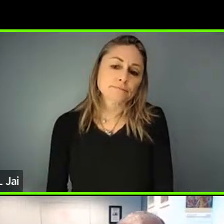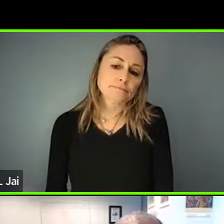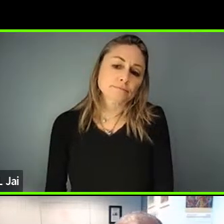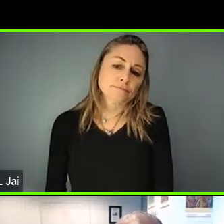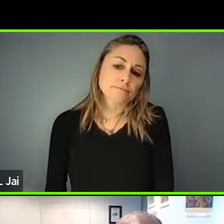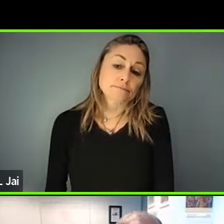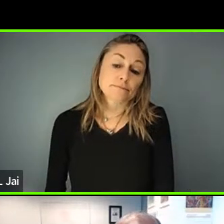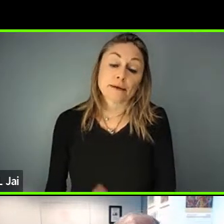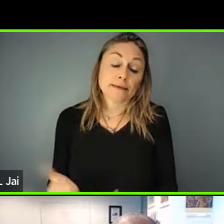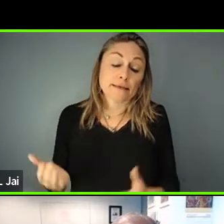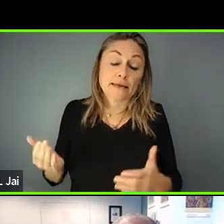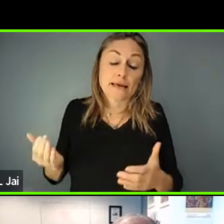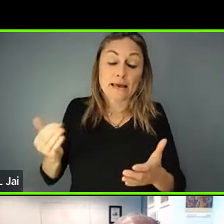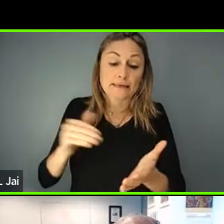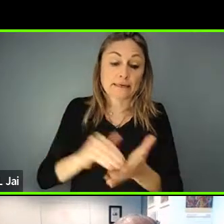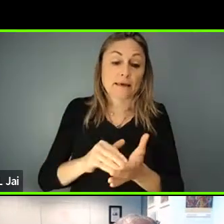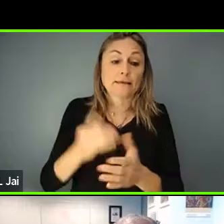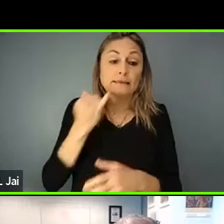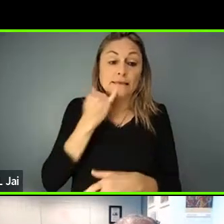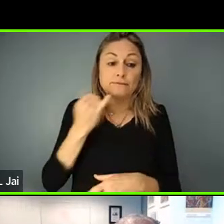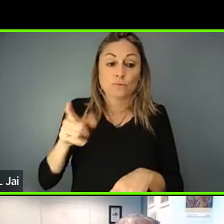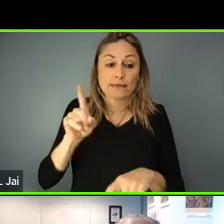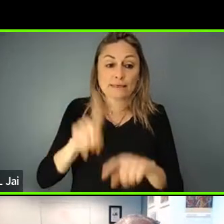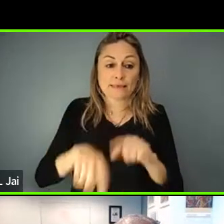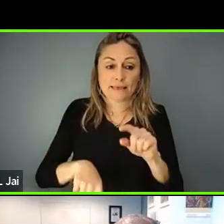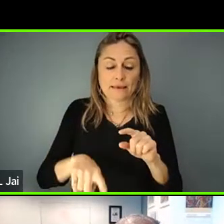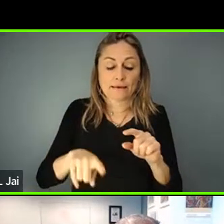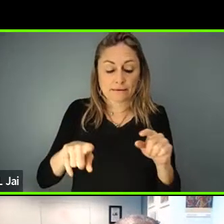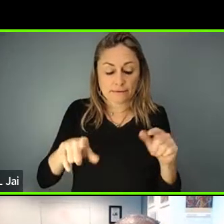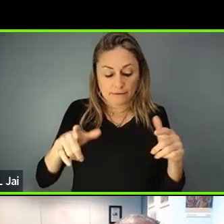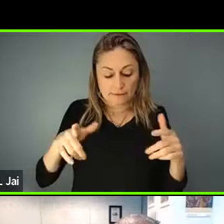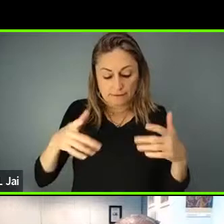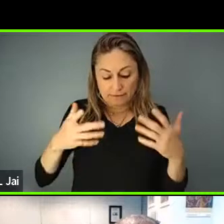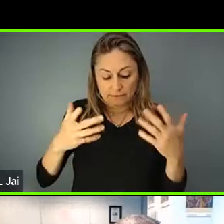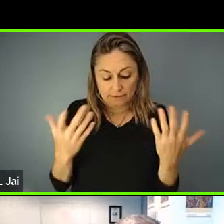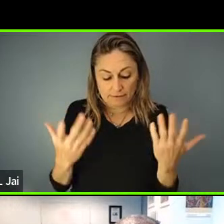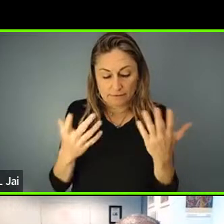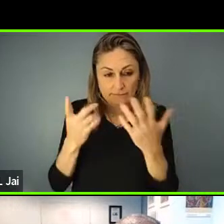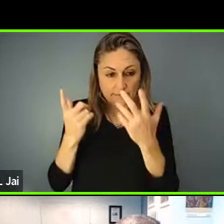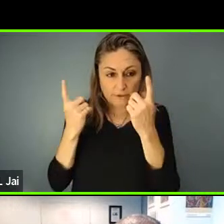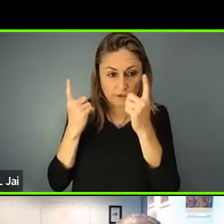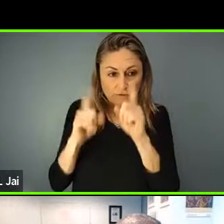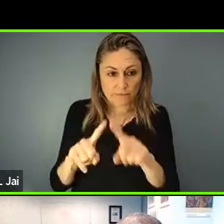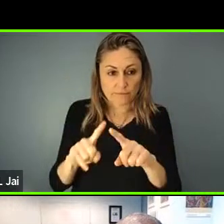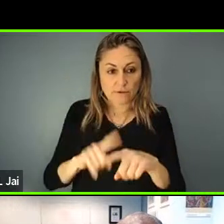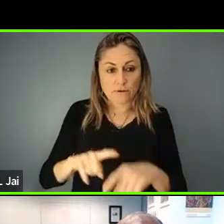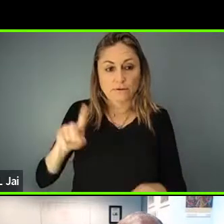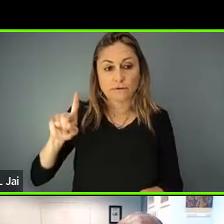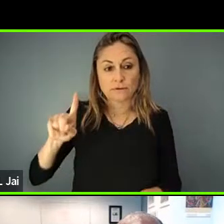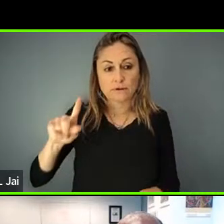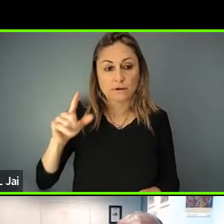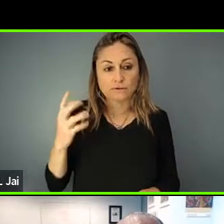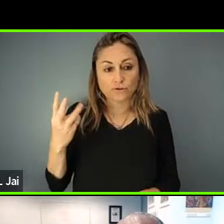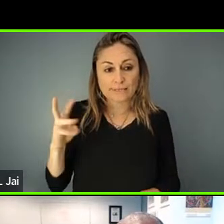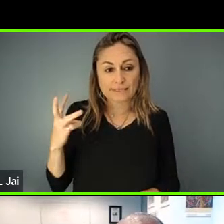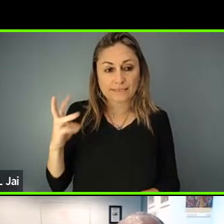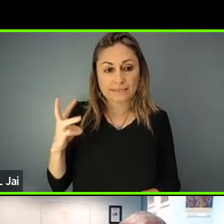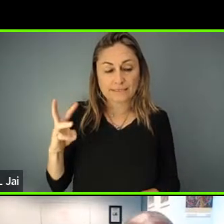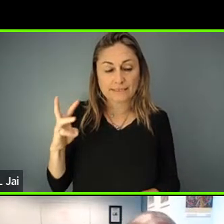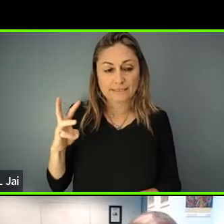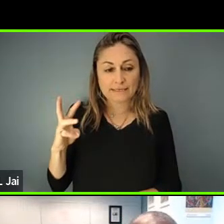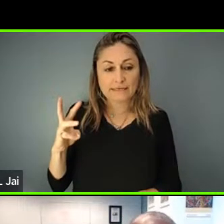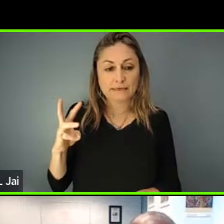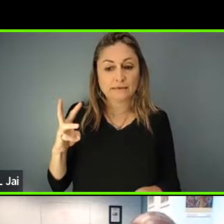But once again, if we cannot reach agreement on the 116 fixed span